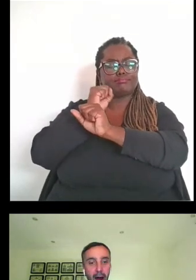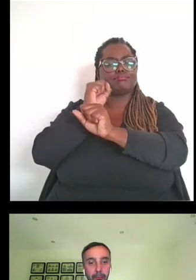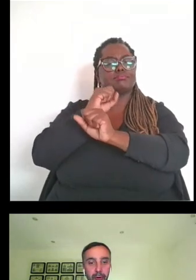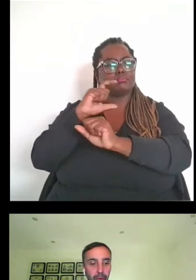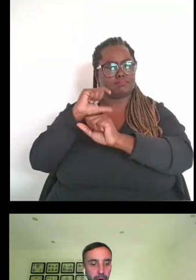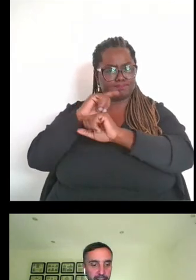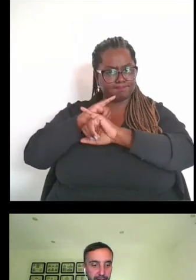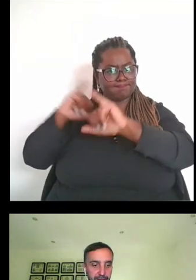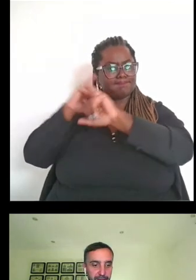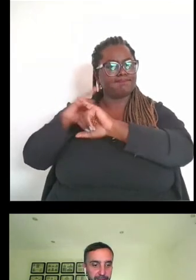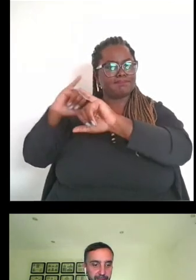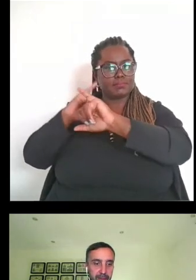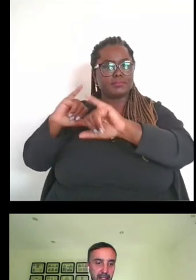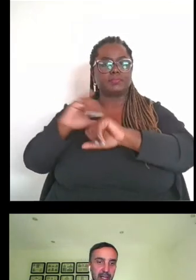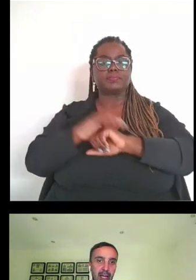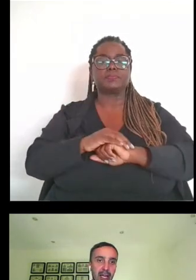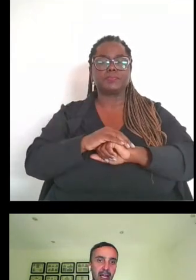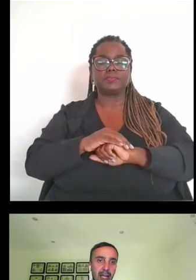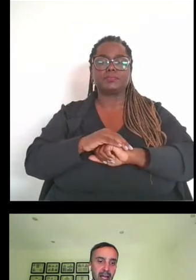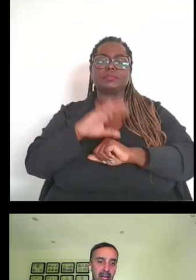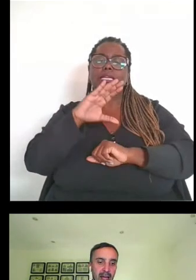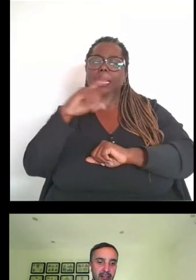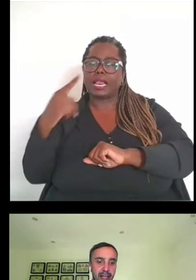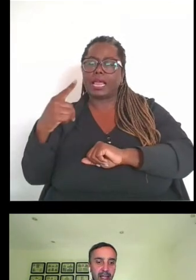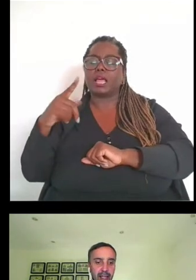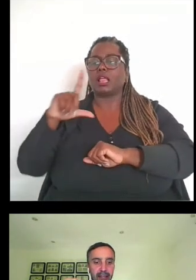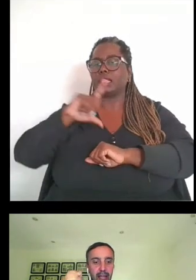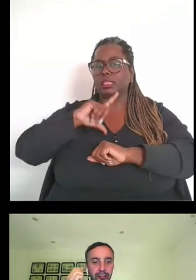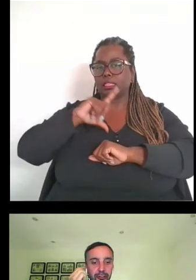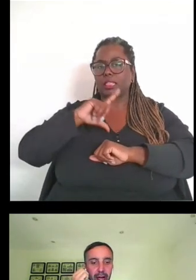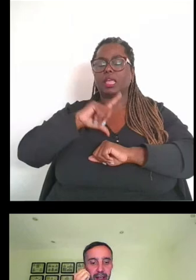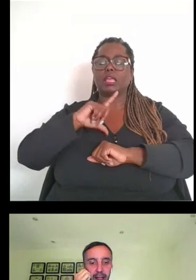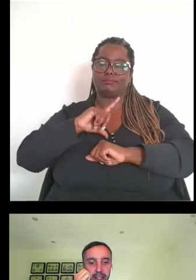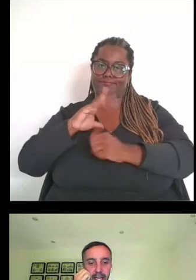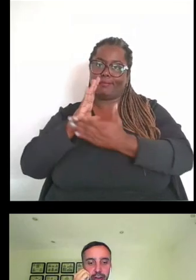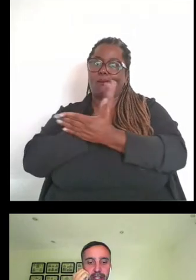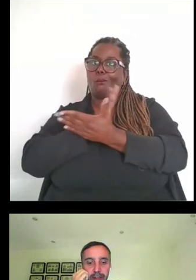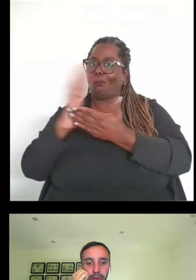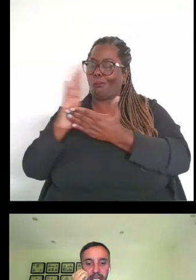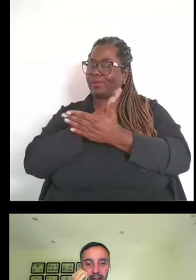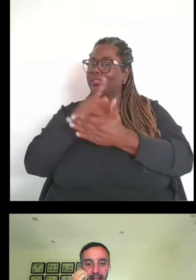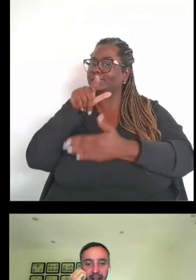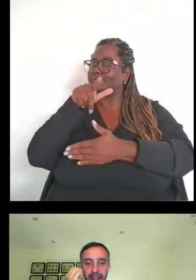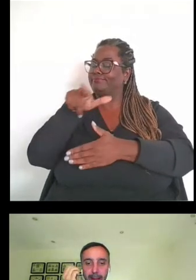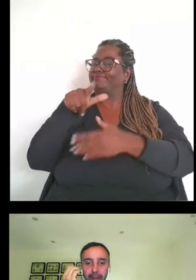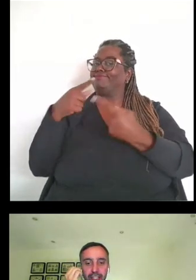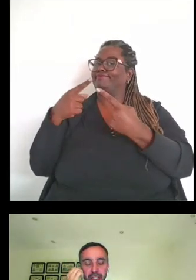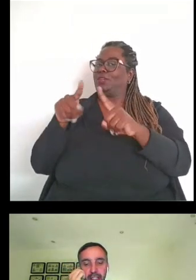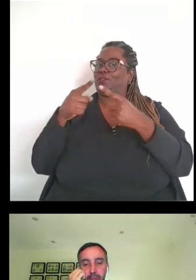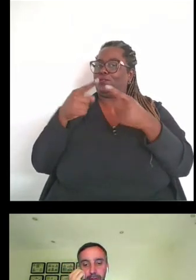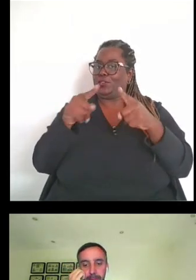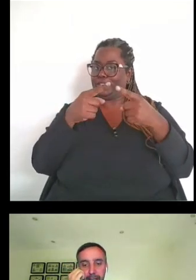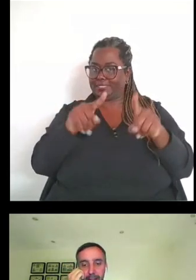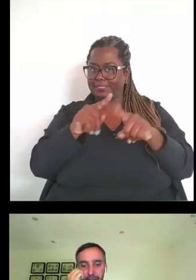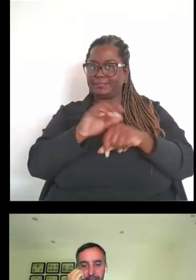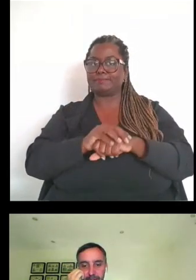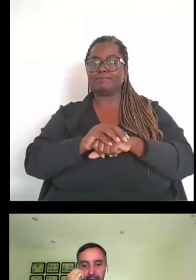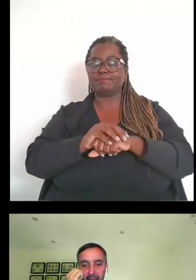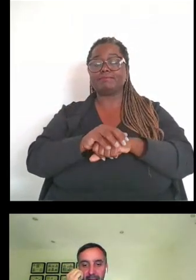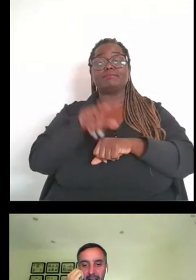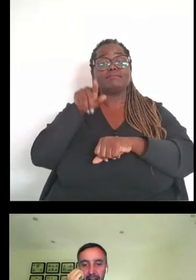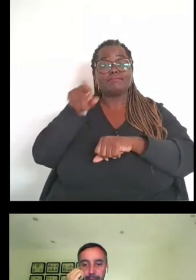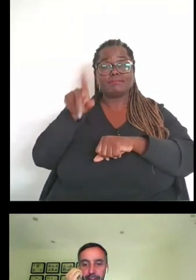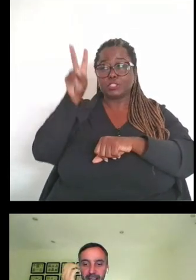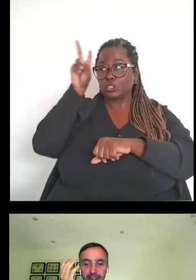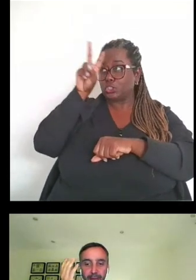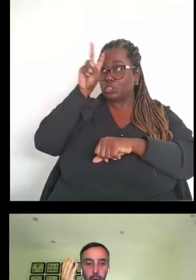are provocative say they construct architectural history and establish New Perspectives